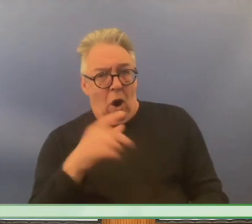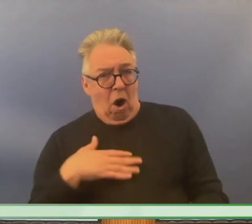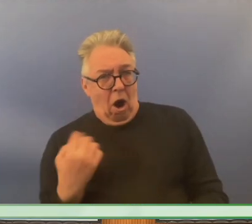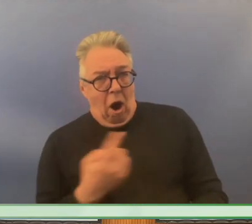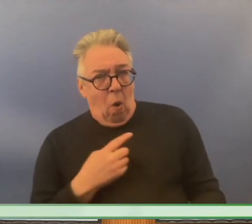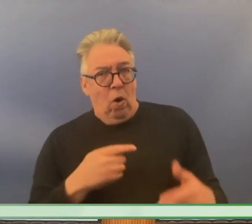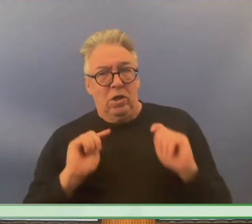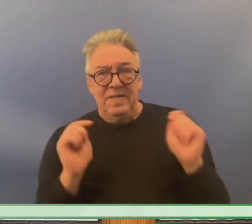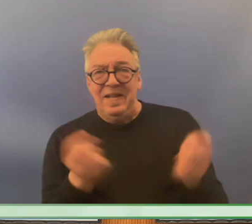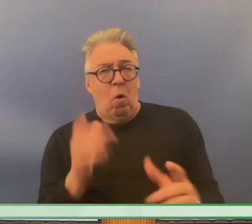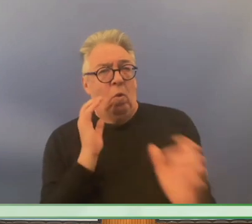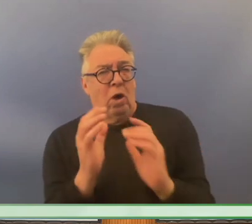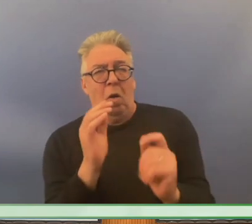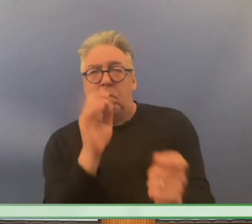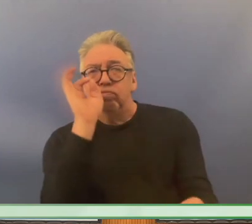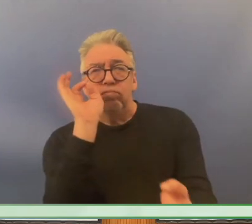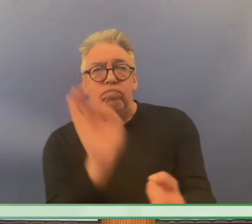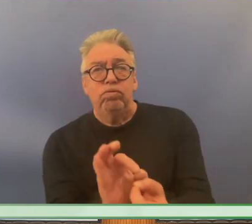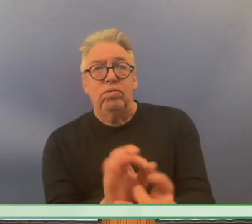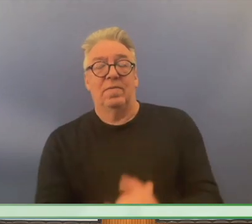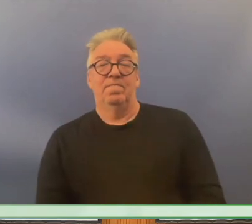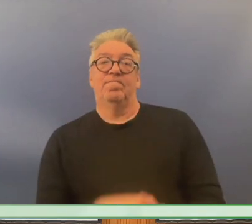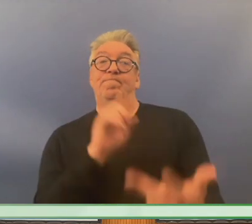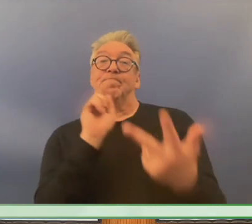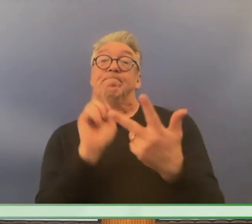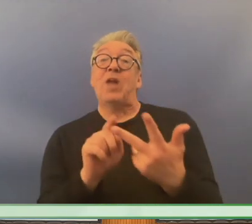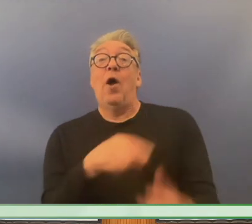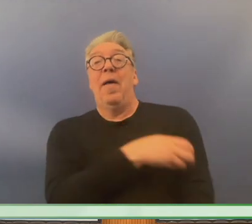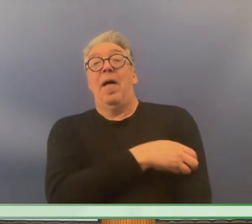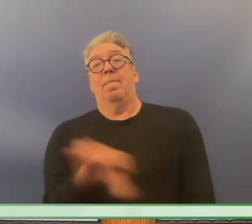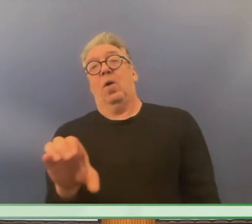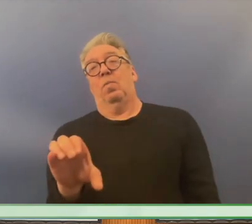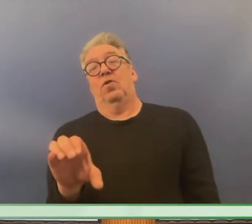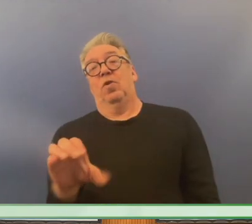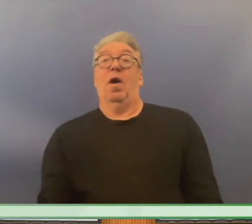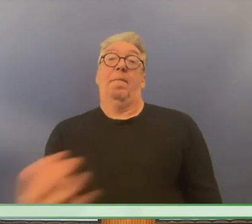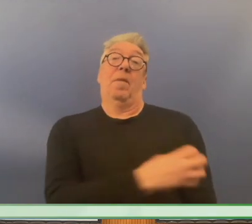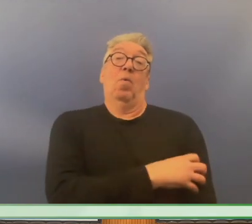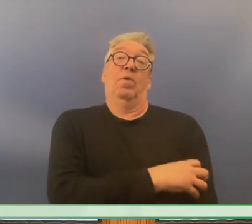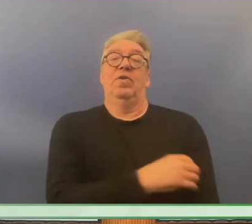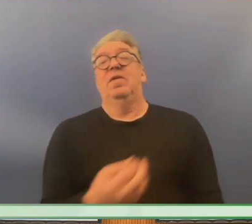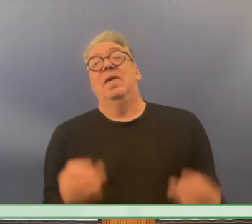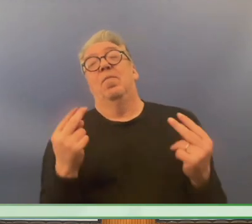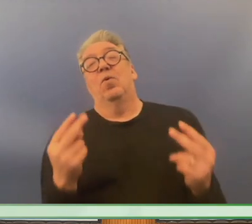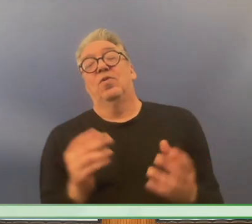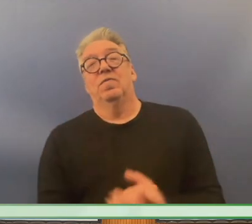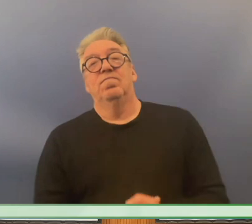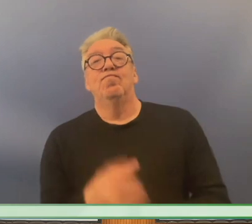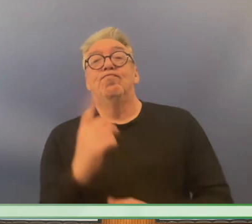colleagues. And empowerment is extremely important for us. And one of the examples is